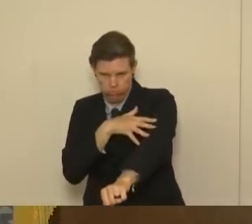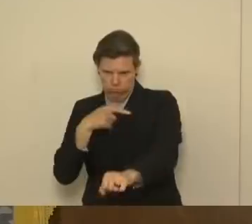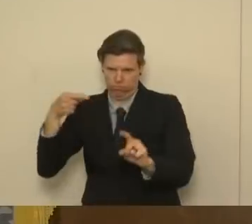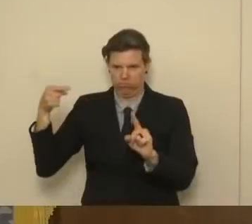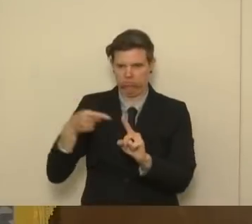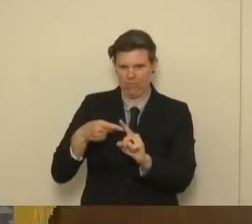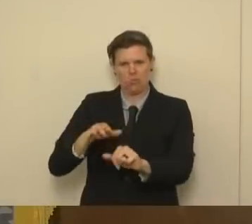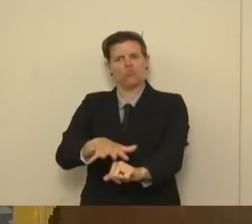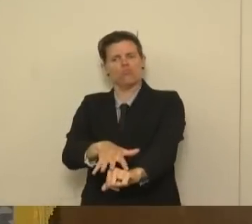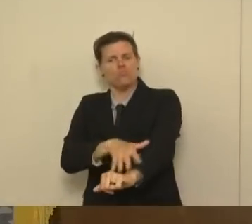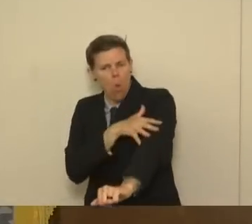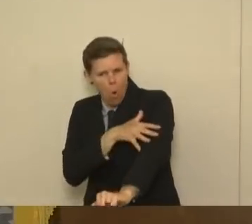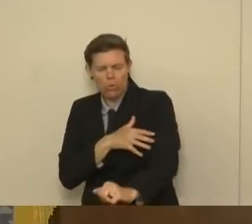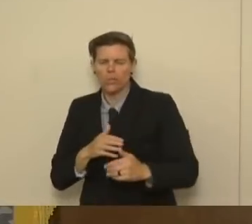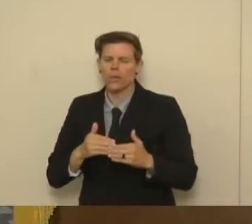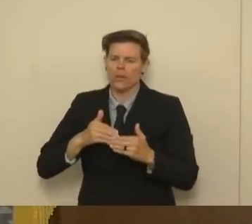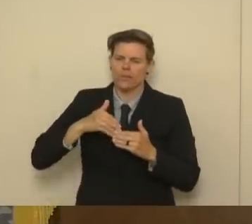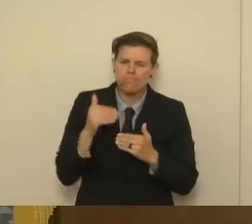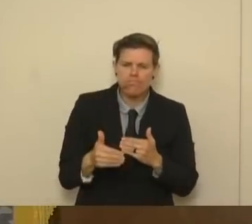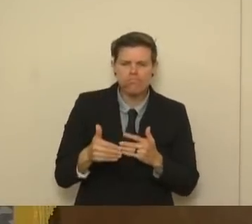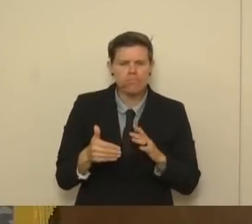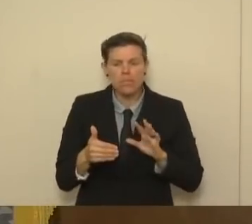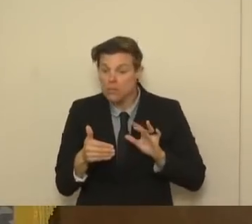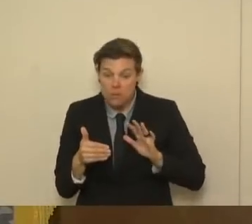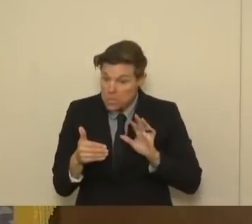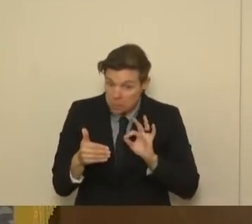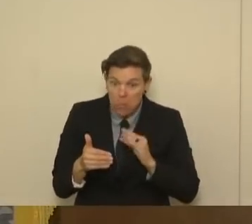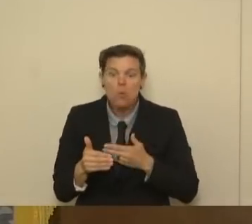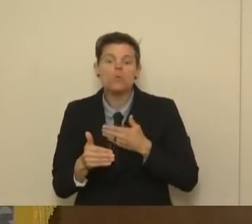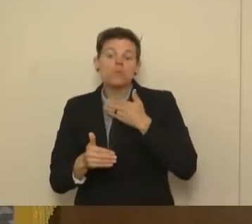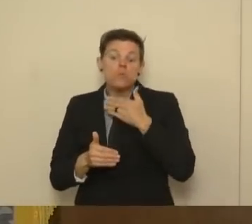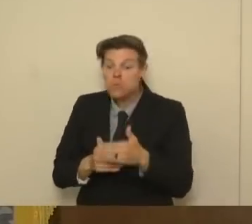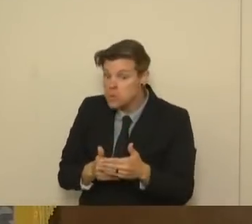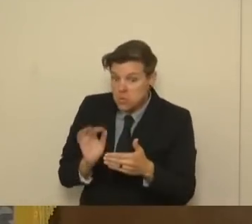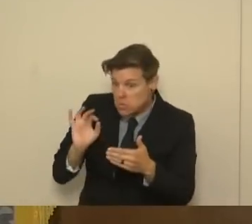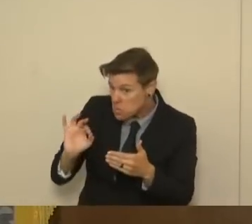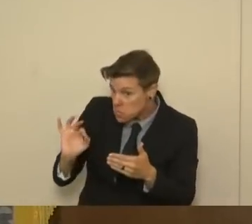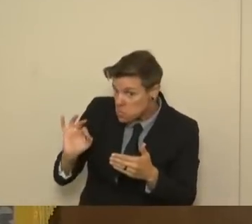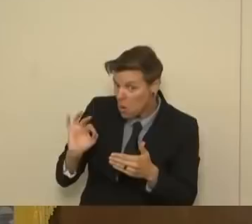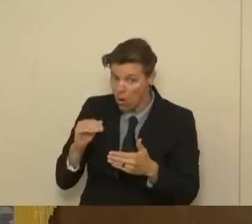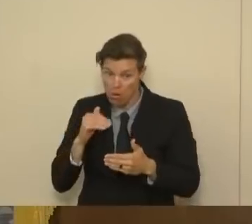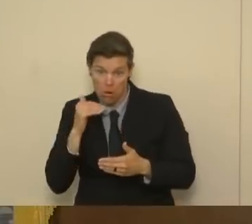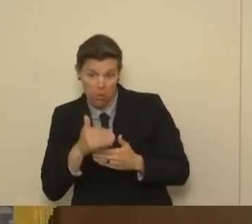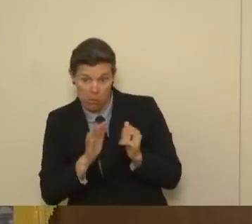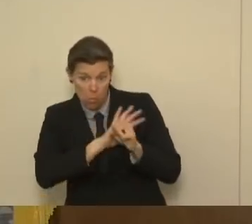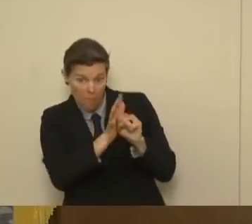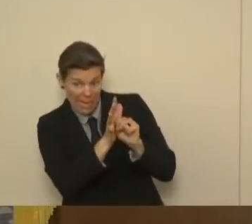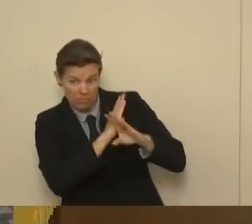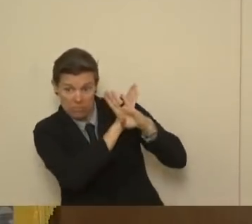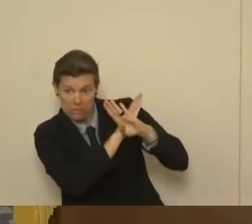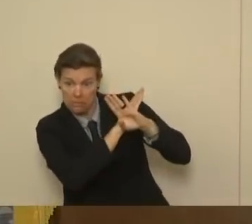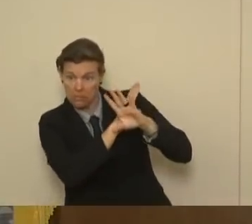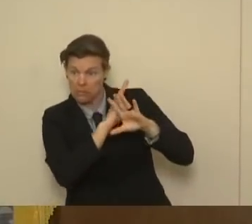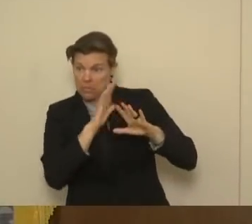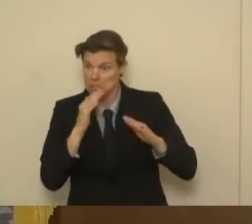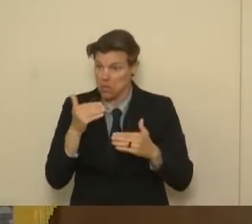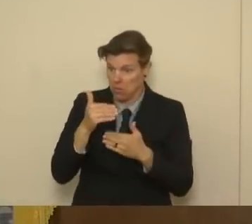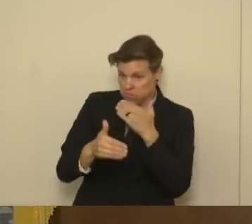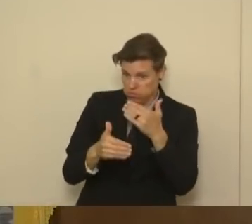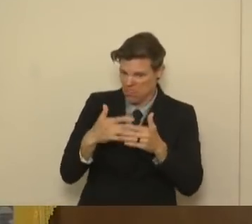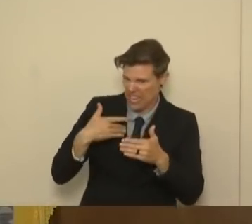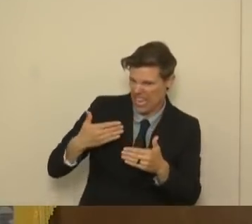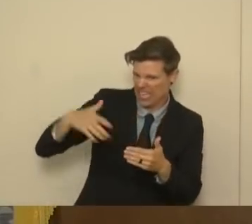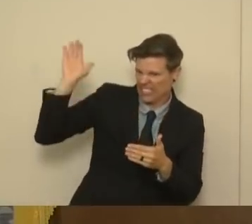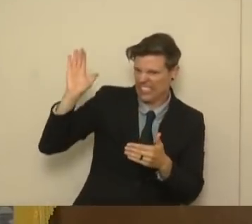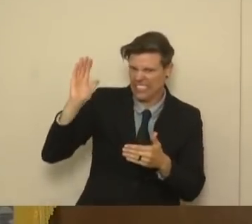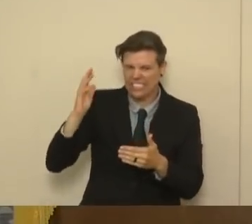get in. How does it get in? It moves with person-to-person contact. We're going to have contact. Unlike